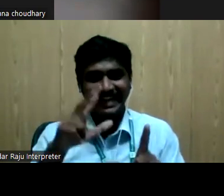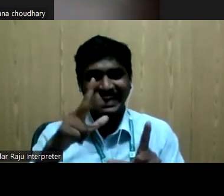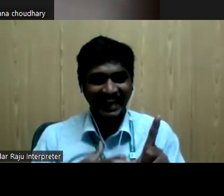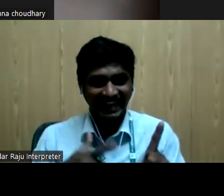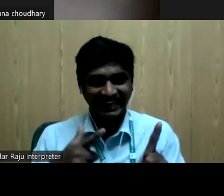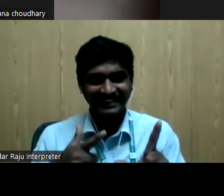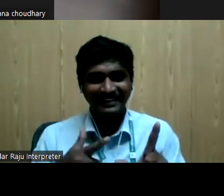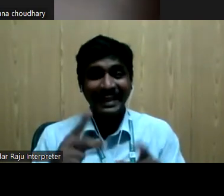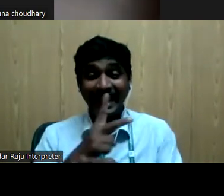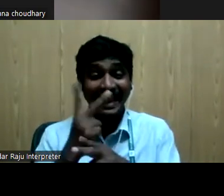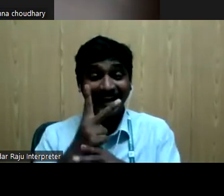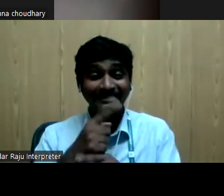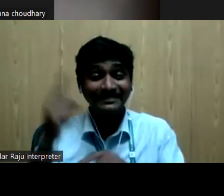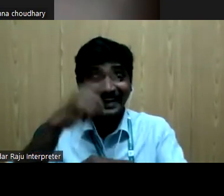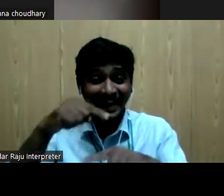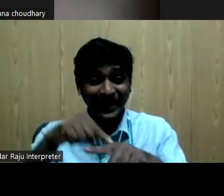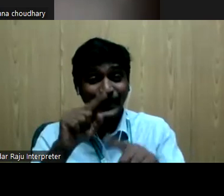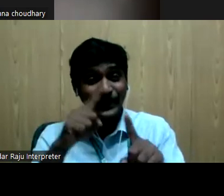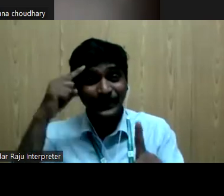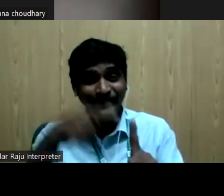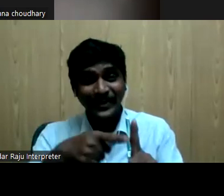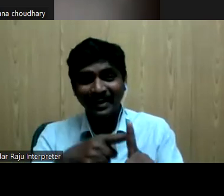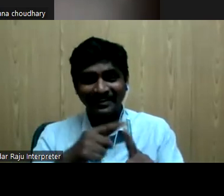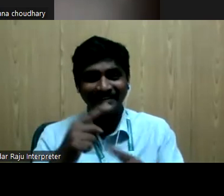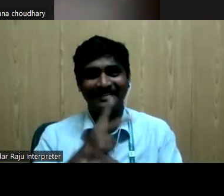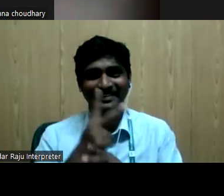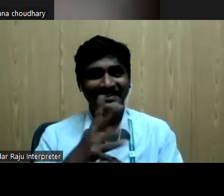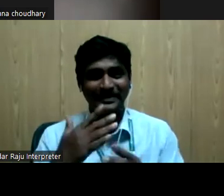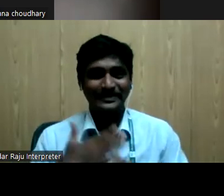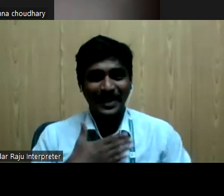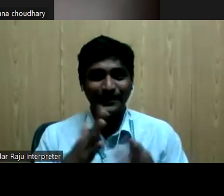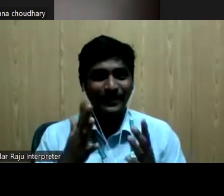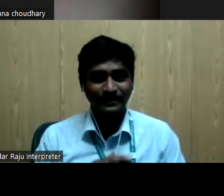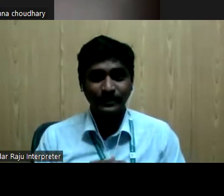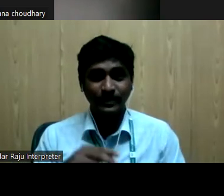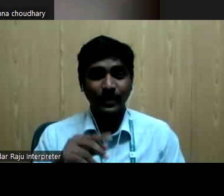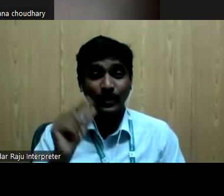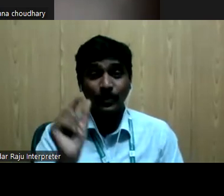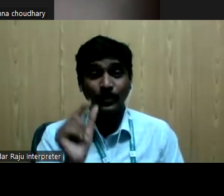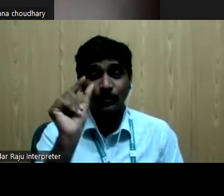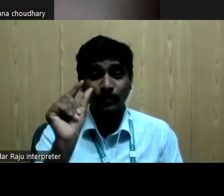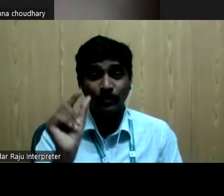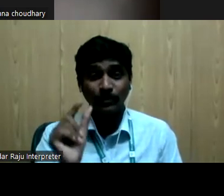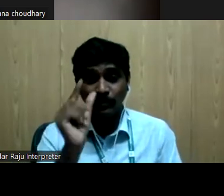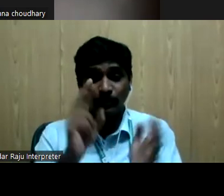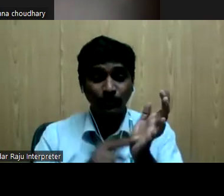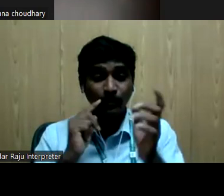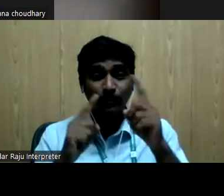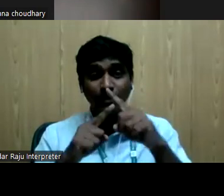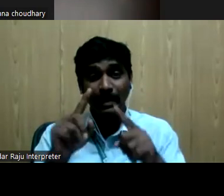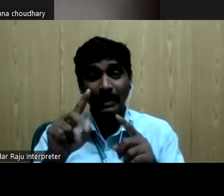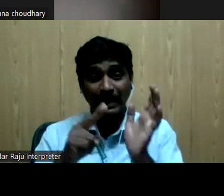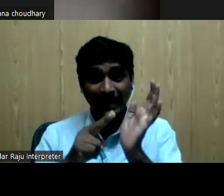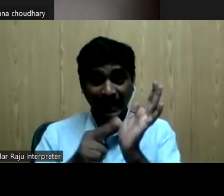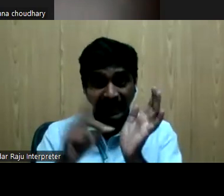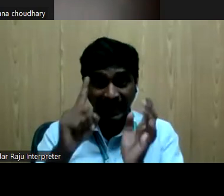celebrating Carers Day. I'm very proud and delighted to share that United Nations, we have been working part of that. Prachi